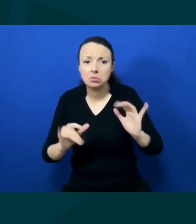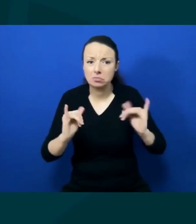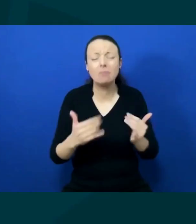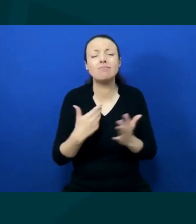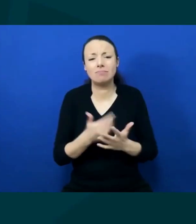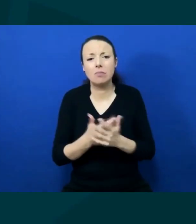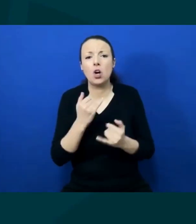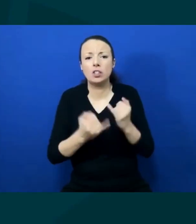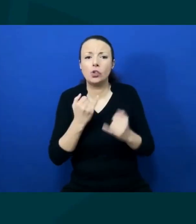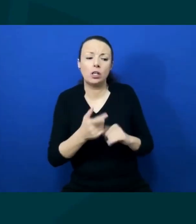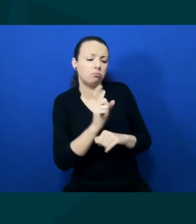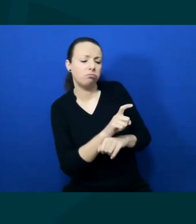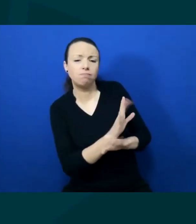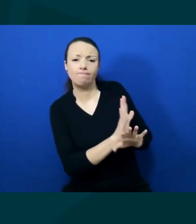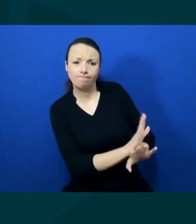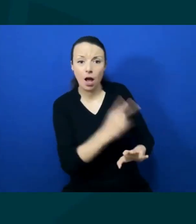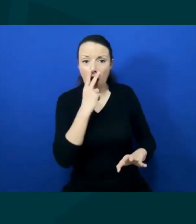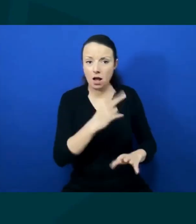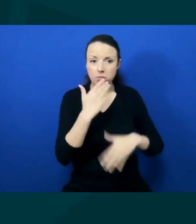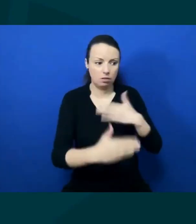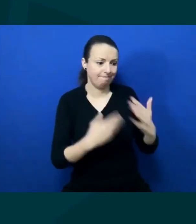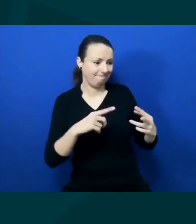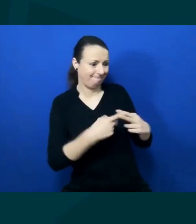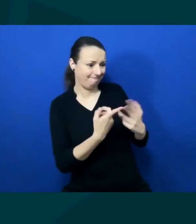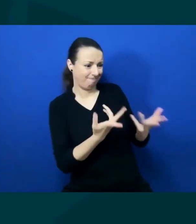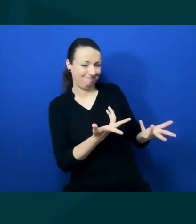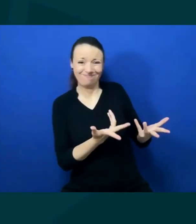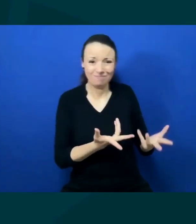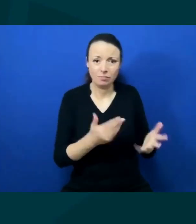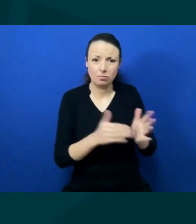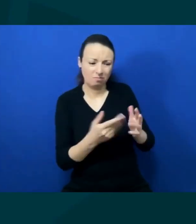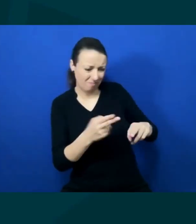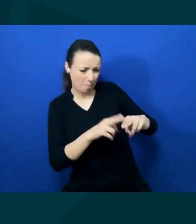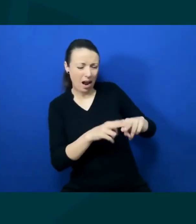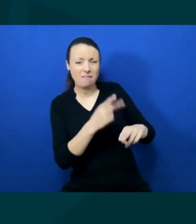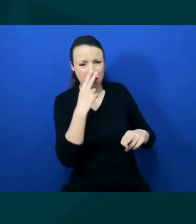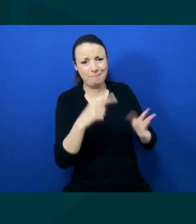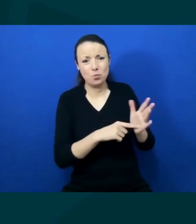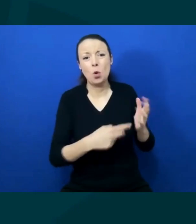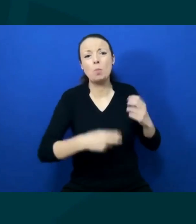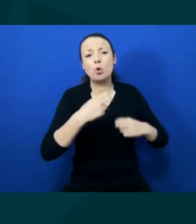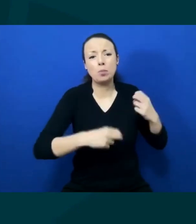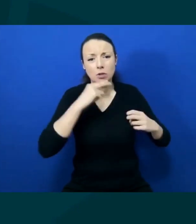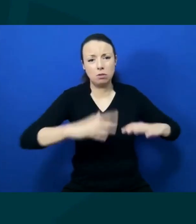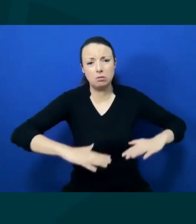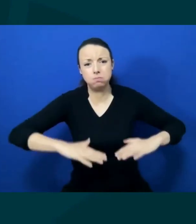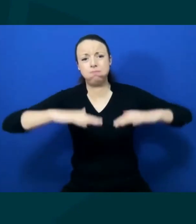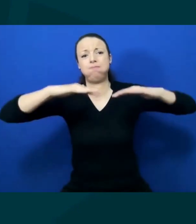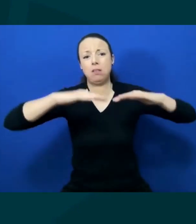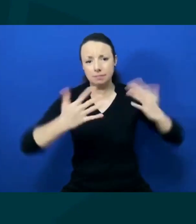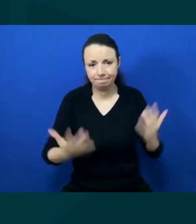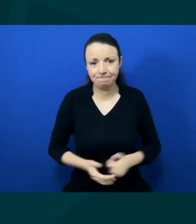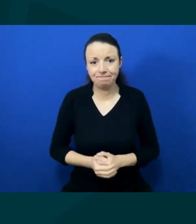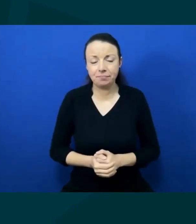funds for the creation and the maintenance of the system are particularly necessary because it was a lack of necessary maintenance or insufficient